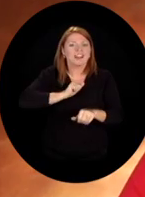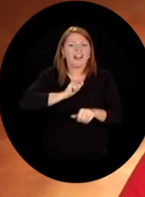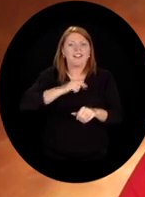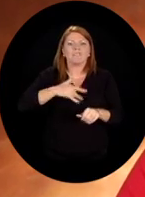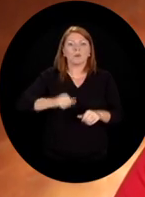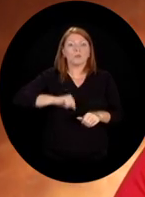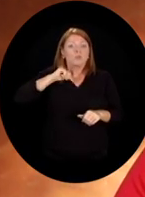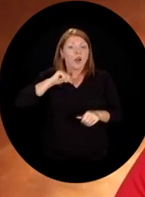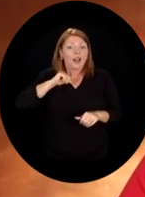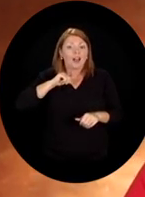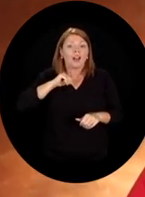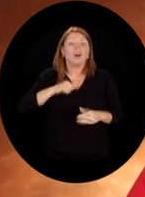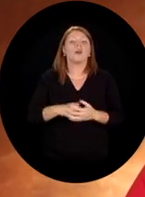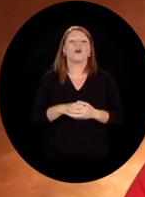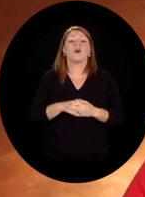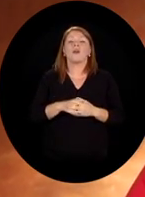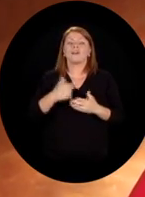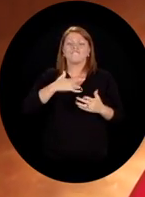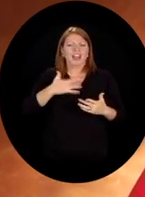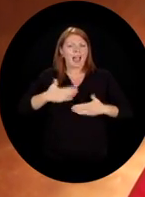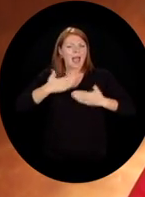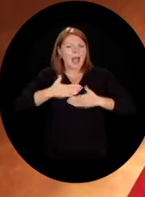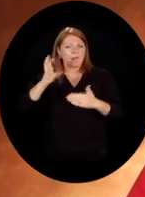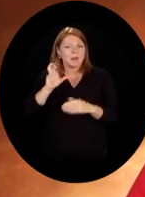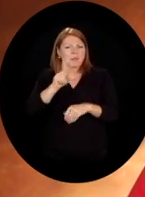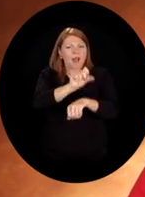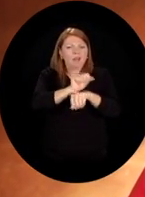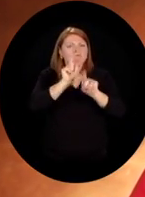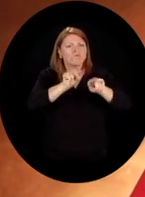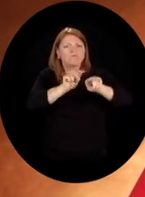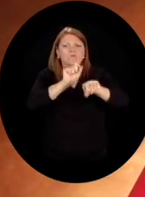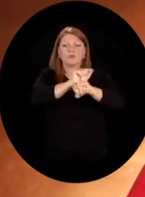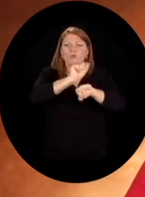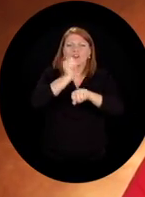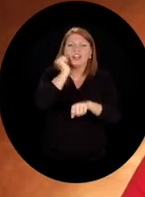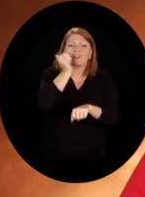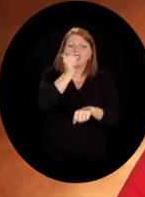and proud of what I do, happy to go to work every day.